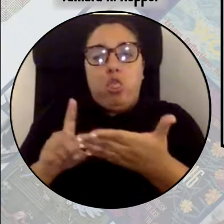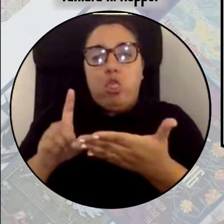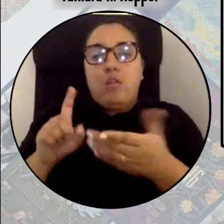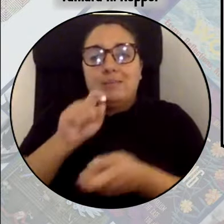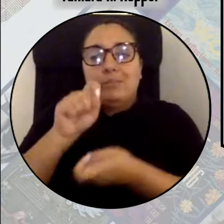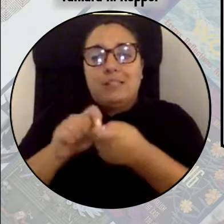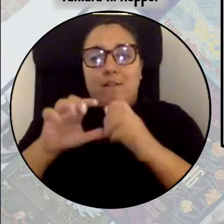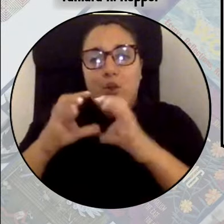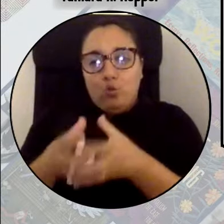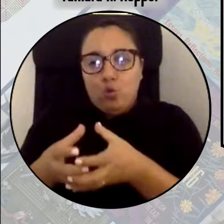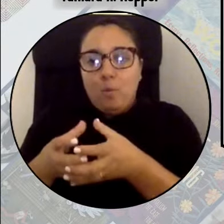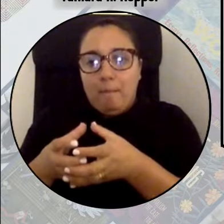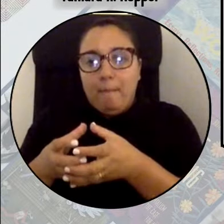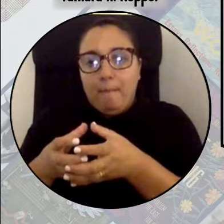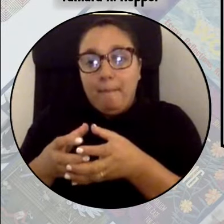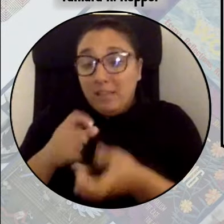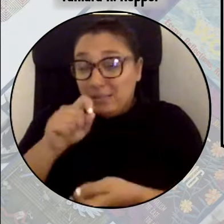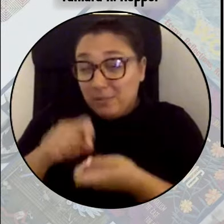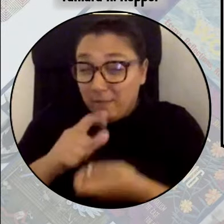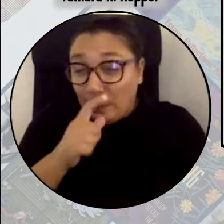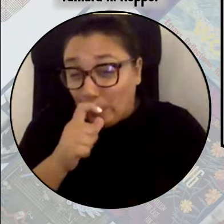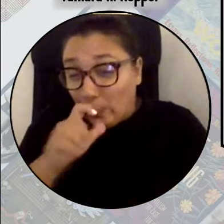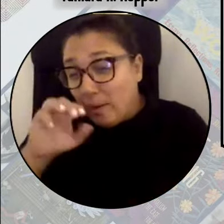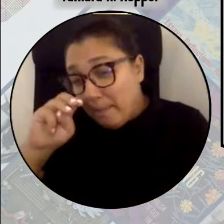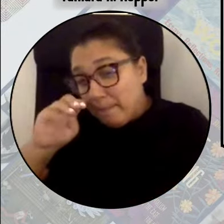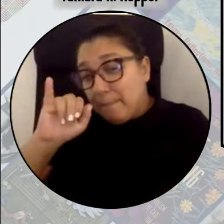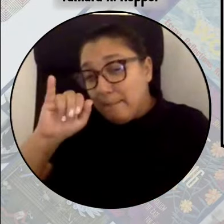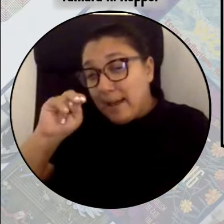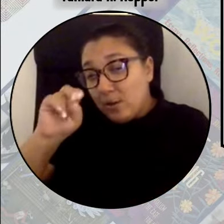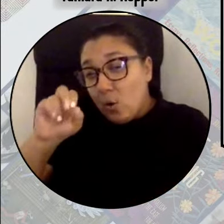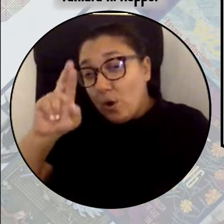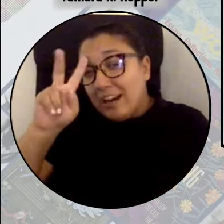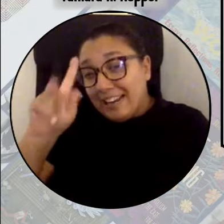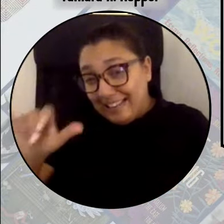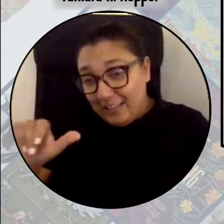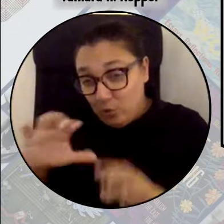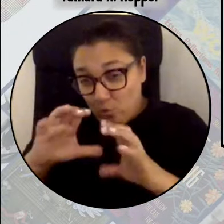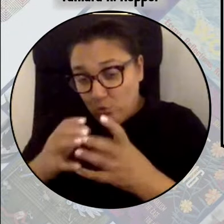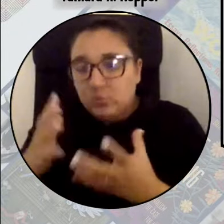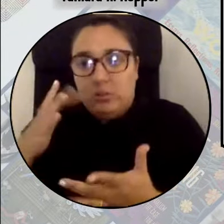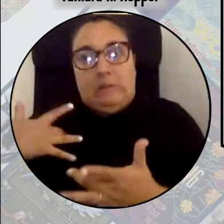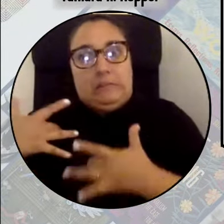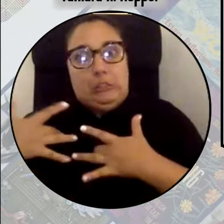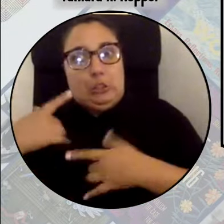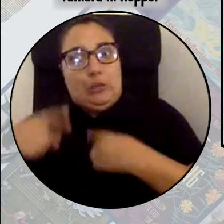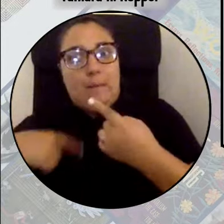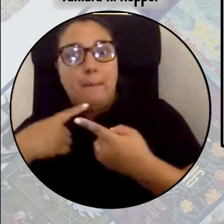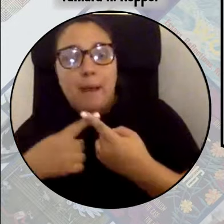rightful concerns about racism and sentencing and so forth. What happened was